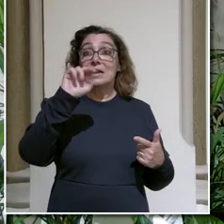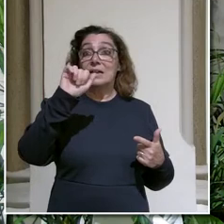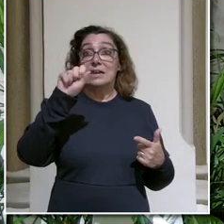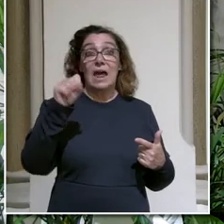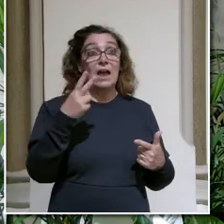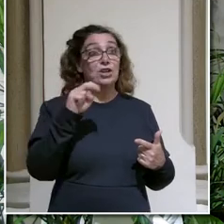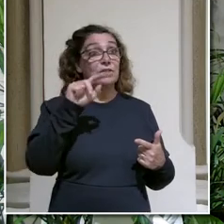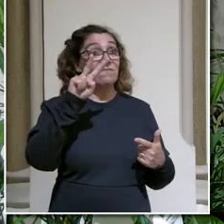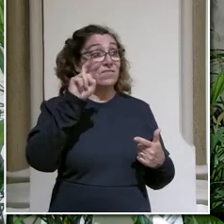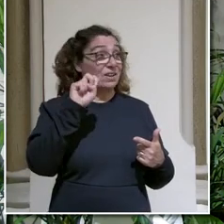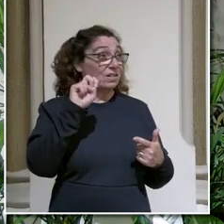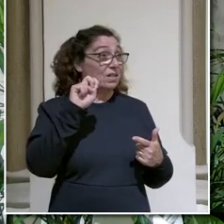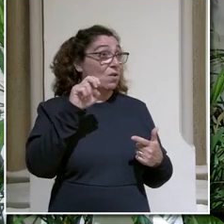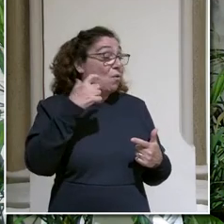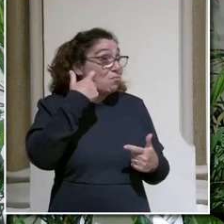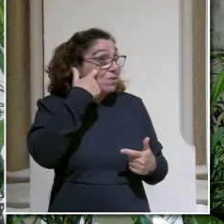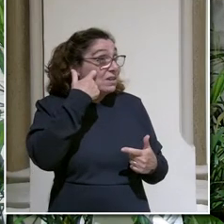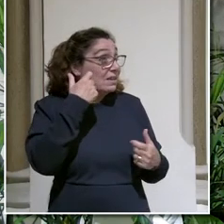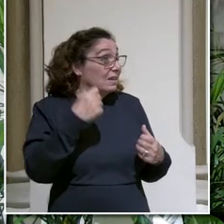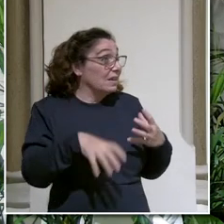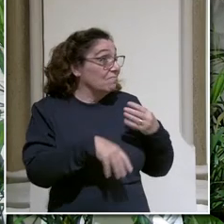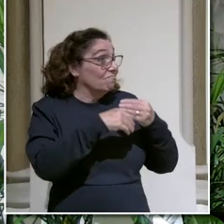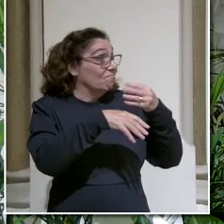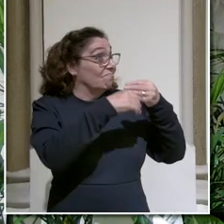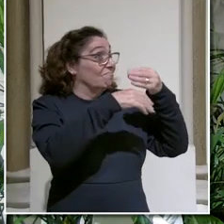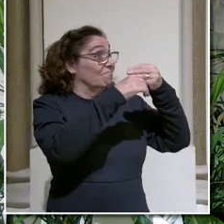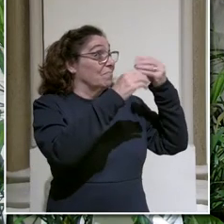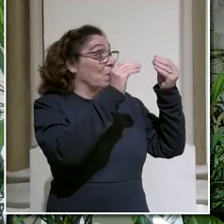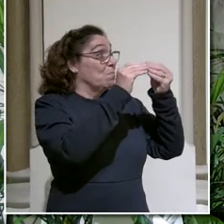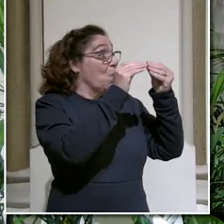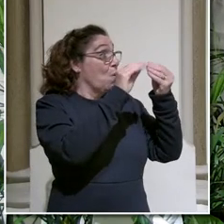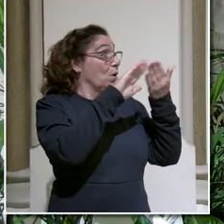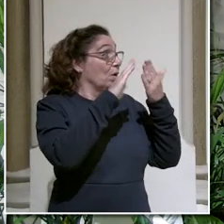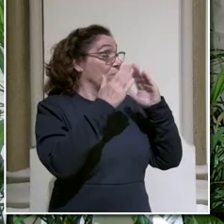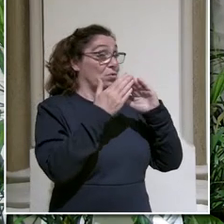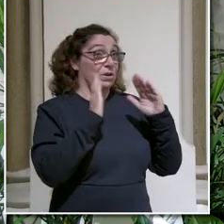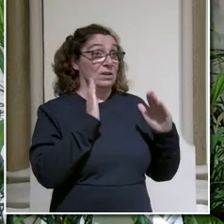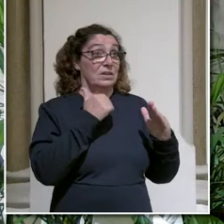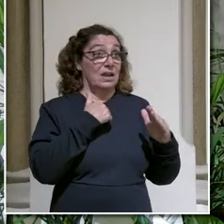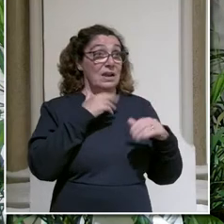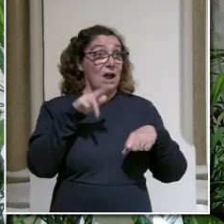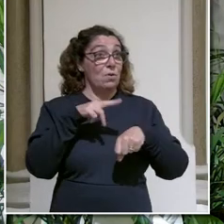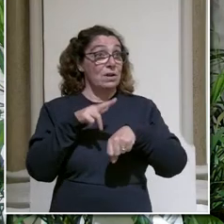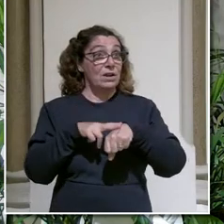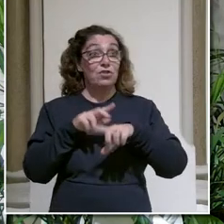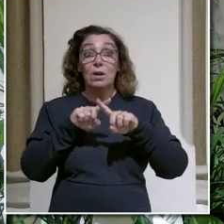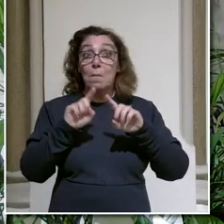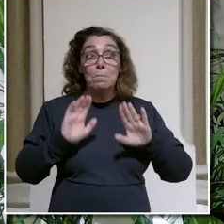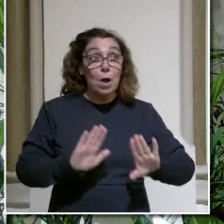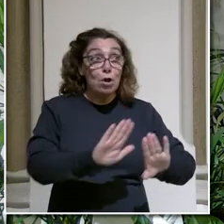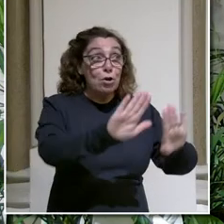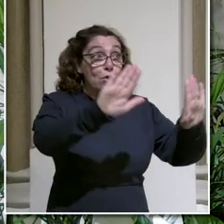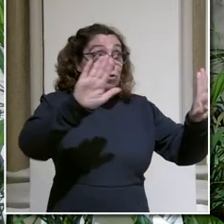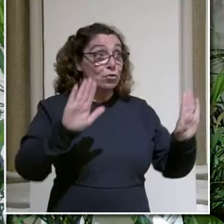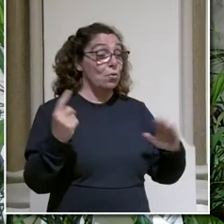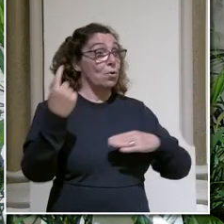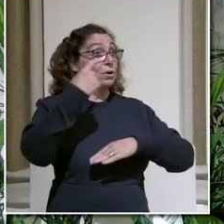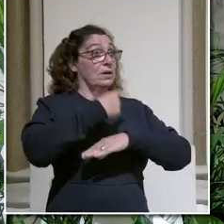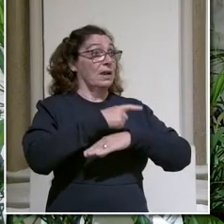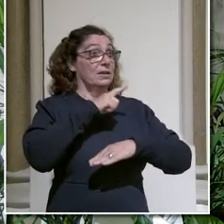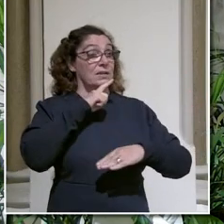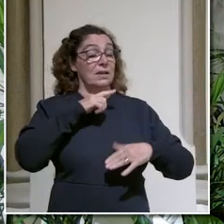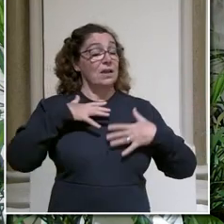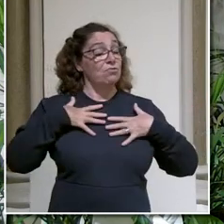too many other communities in our nation. But your days can tragically